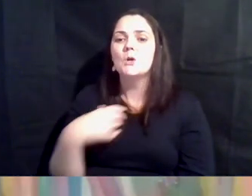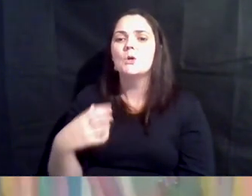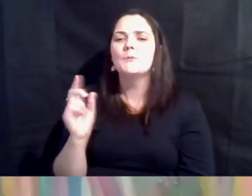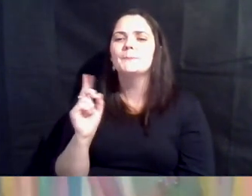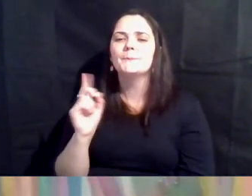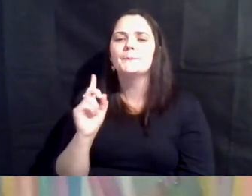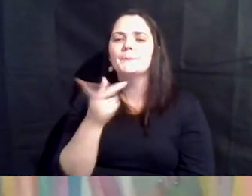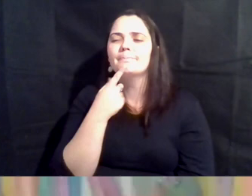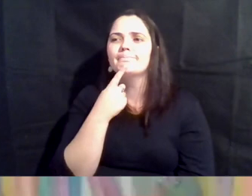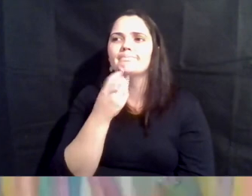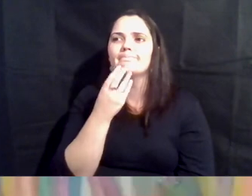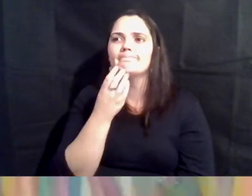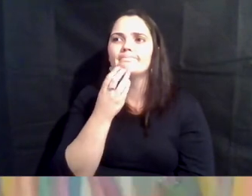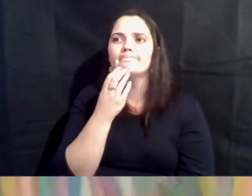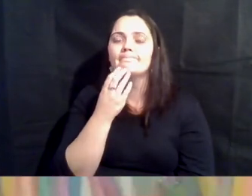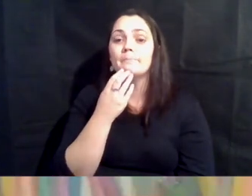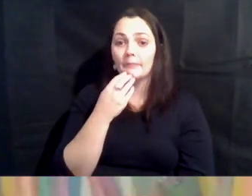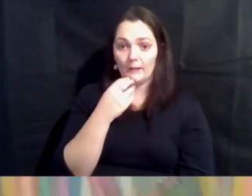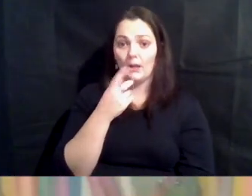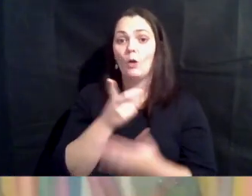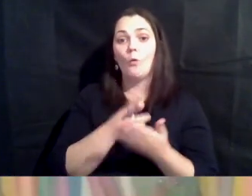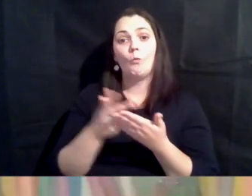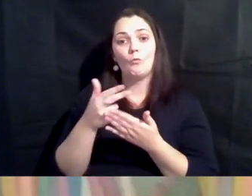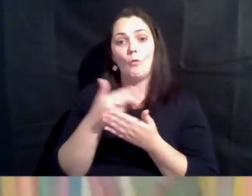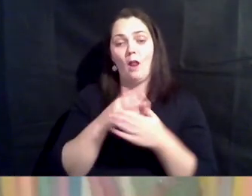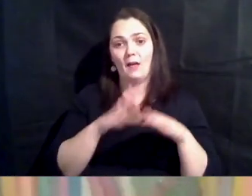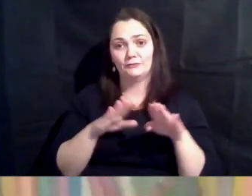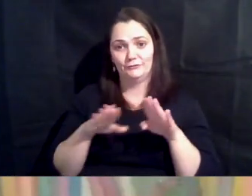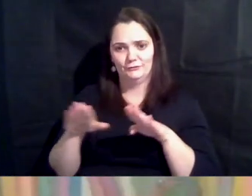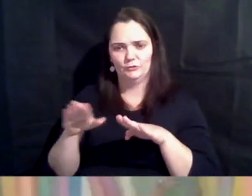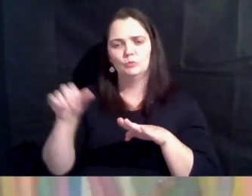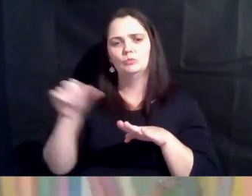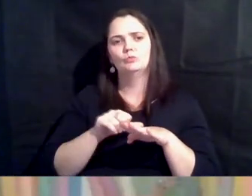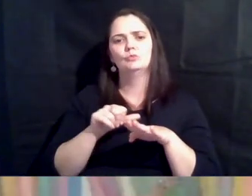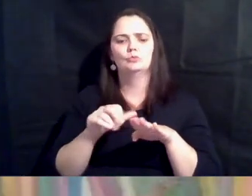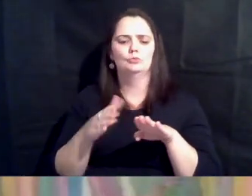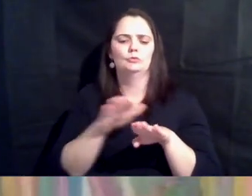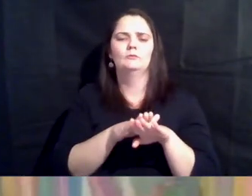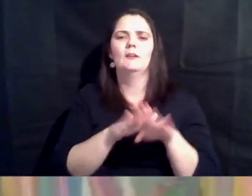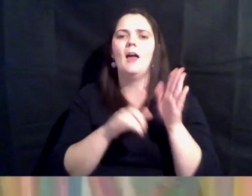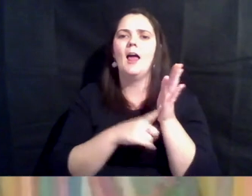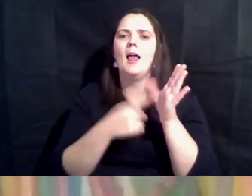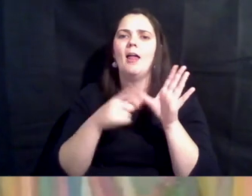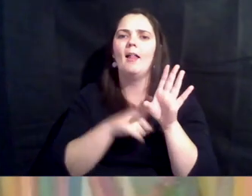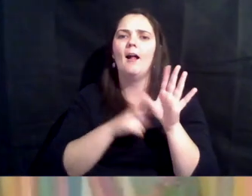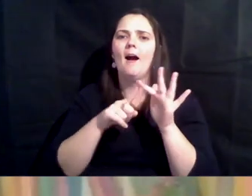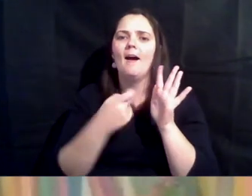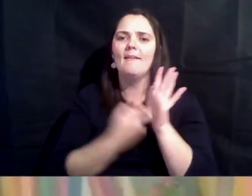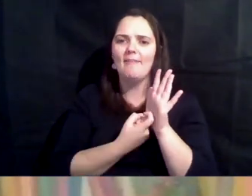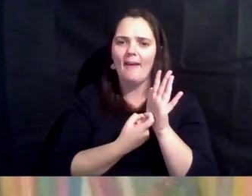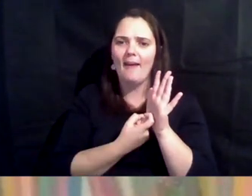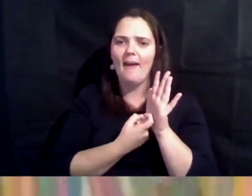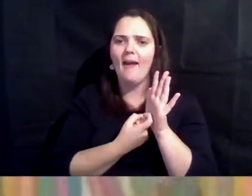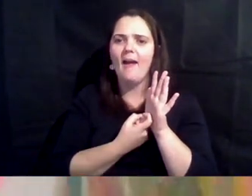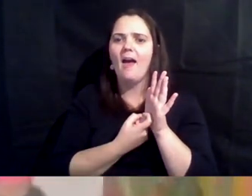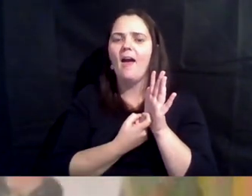else? I feel like, in my opinion, for it to be a collage, there needs to be like some layers as well. Don't let me box you in with that line of thinking, but I